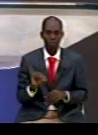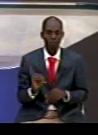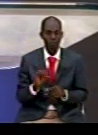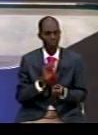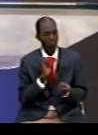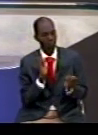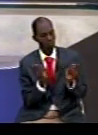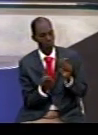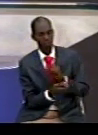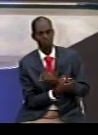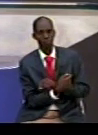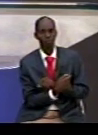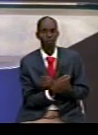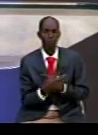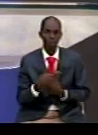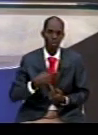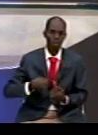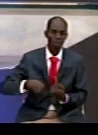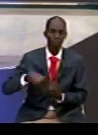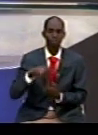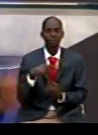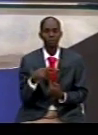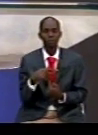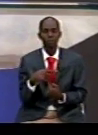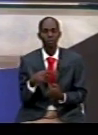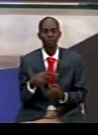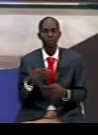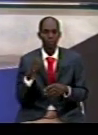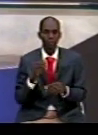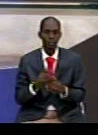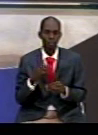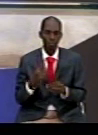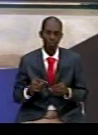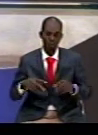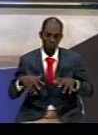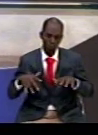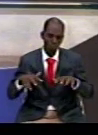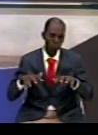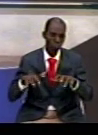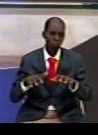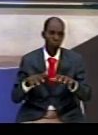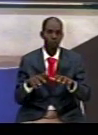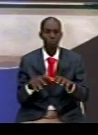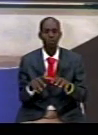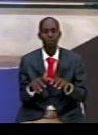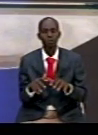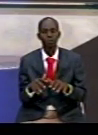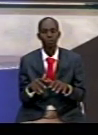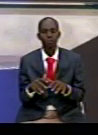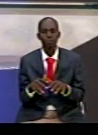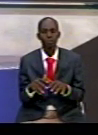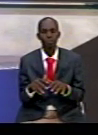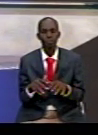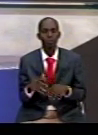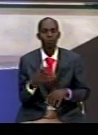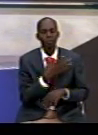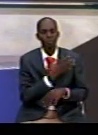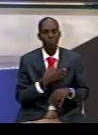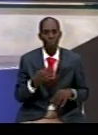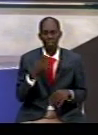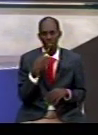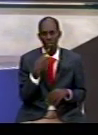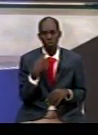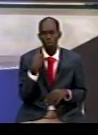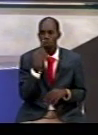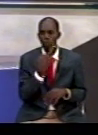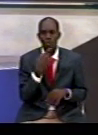turned him about in the press, in the crowd, in the multitude, and said,